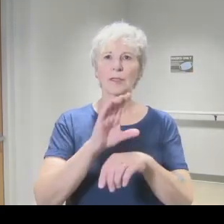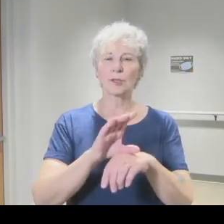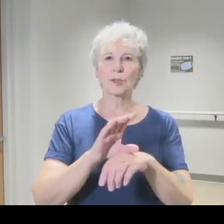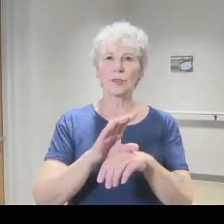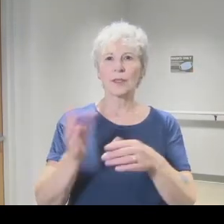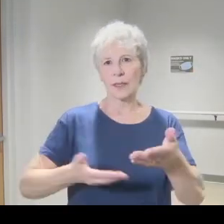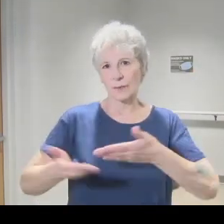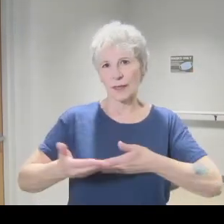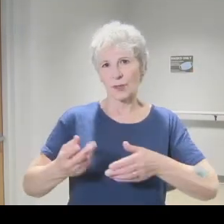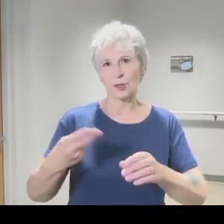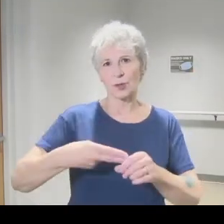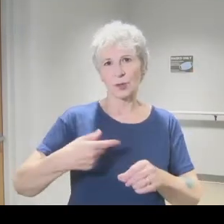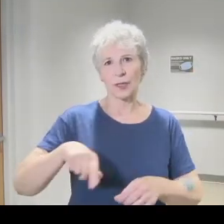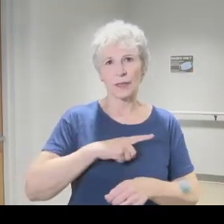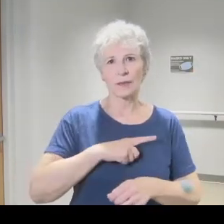join us.